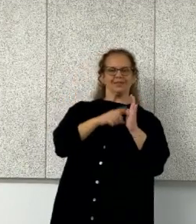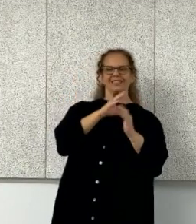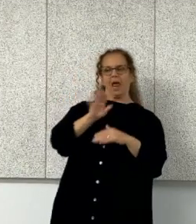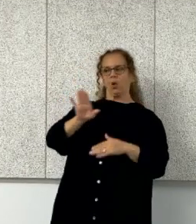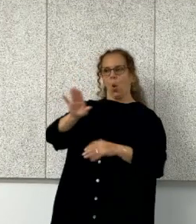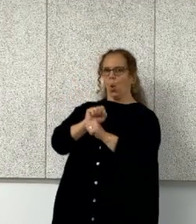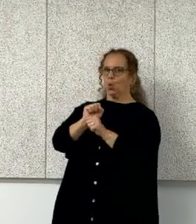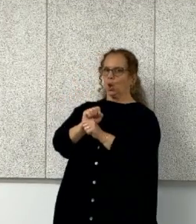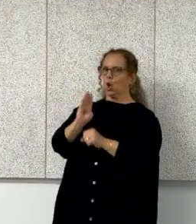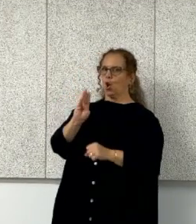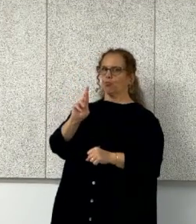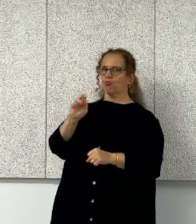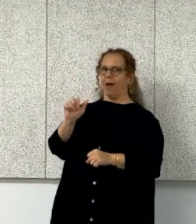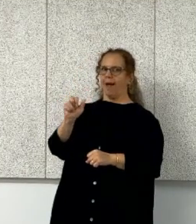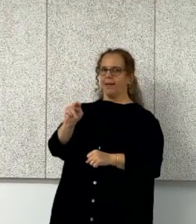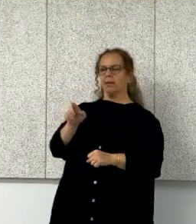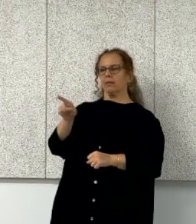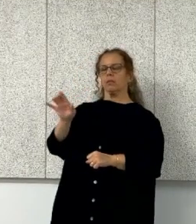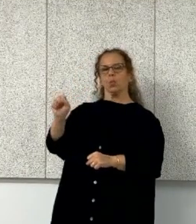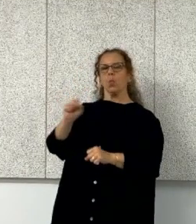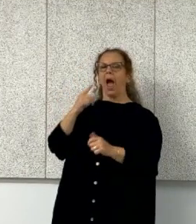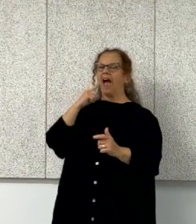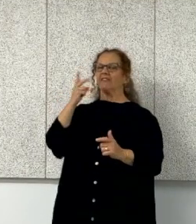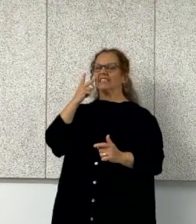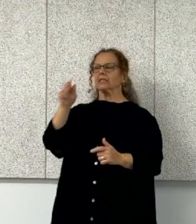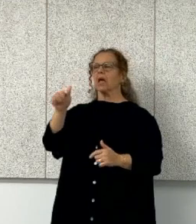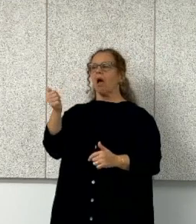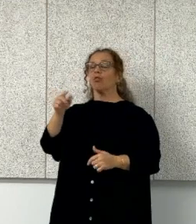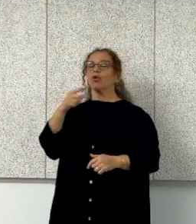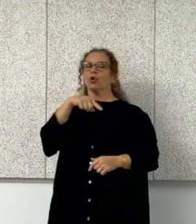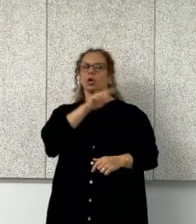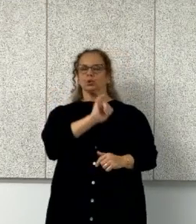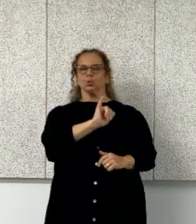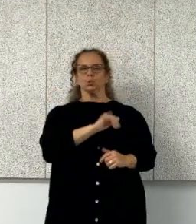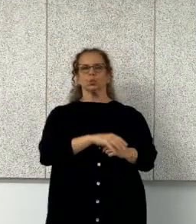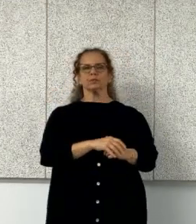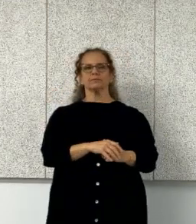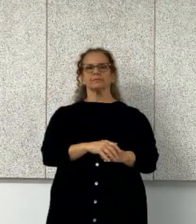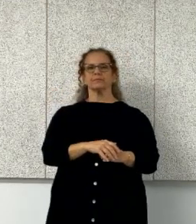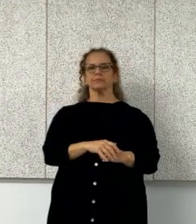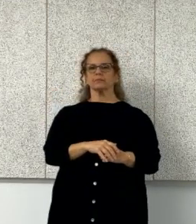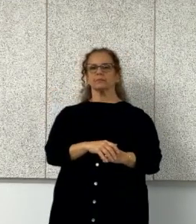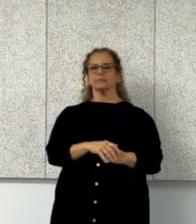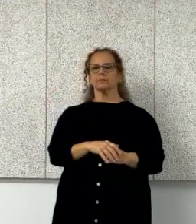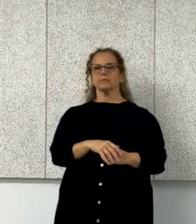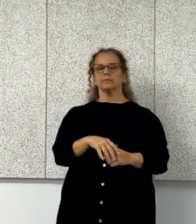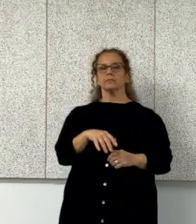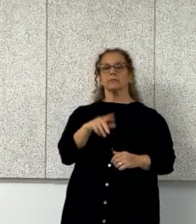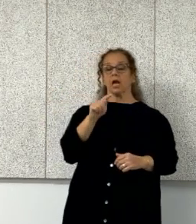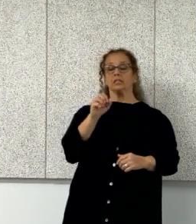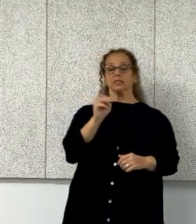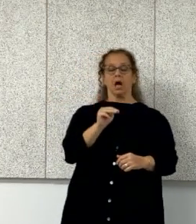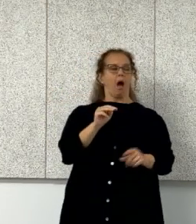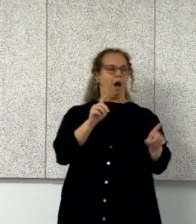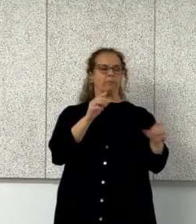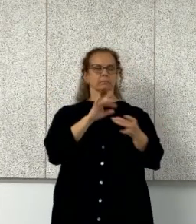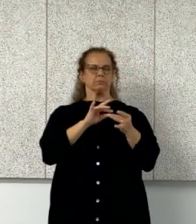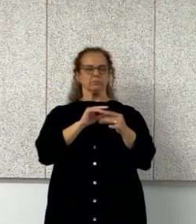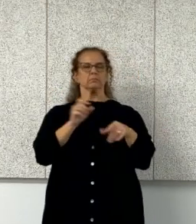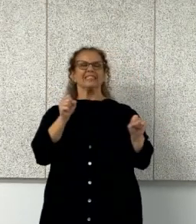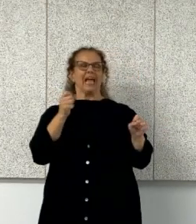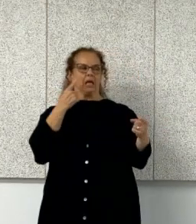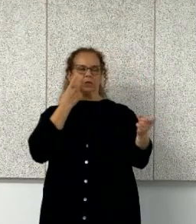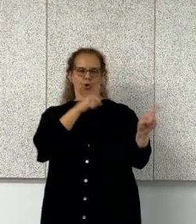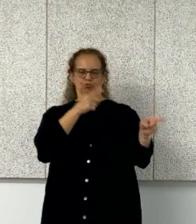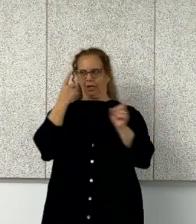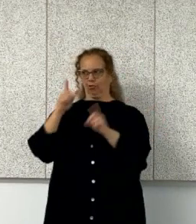like that is I'm seeing that on the rise. I'm seeing that happen, you know. I just had a quick thought, which is, and I totally agree with what you guys are saying. You know, we work with a lot of